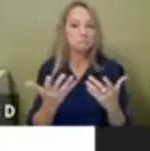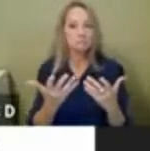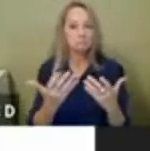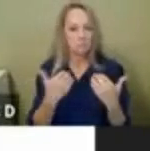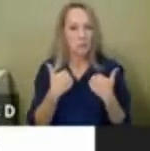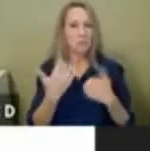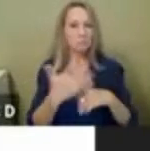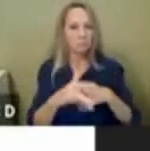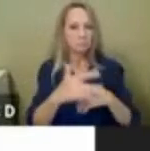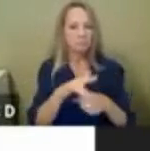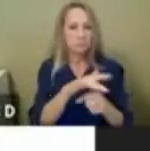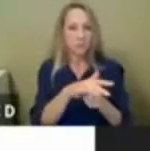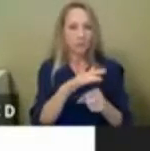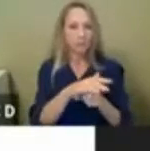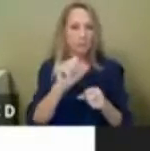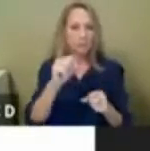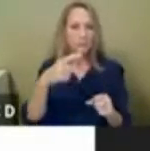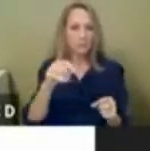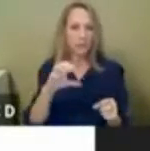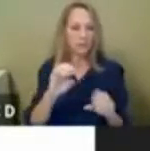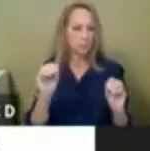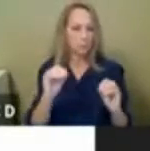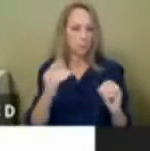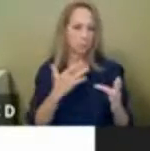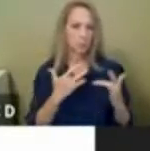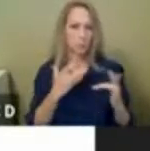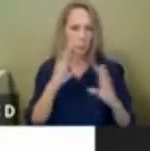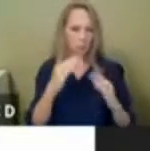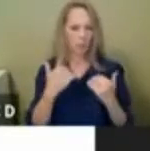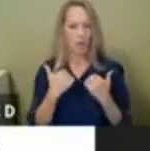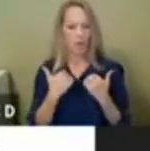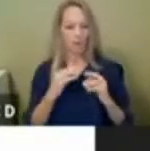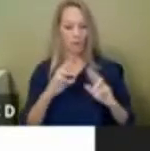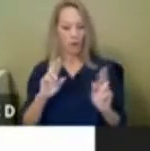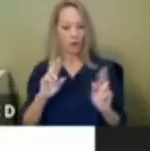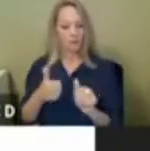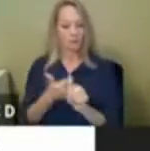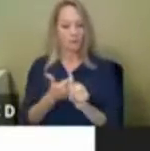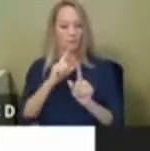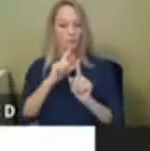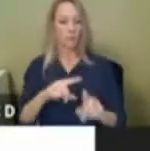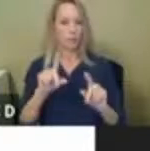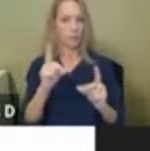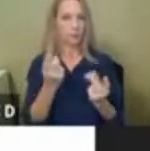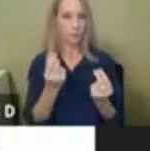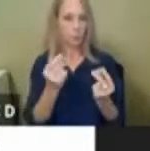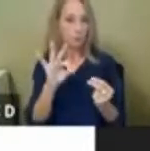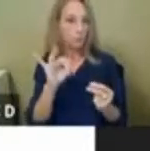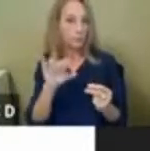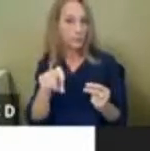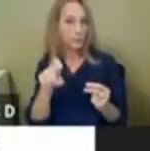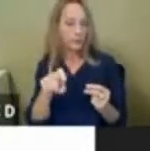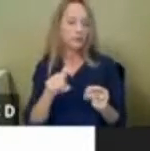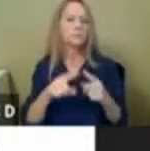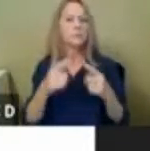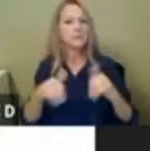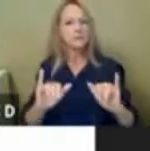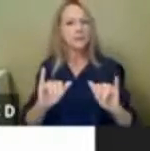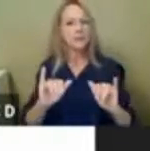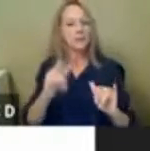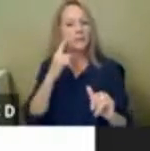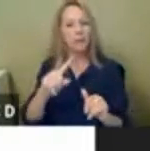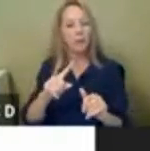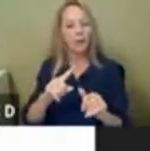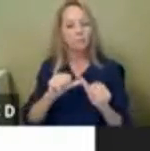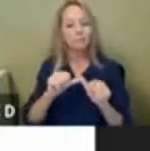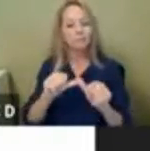all have a plan to address that. One thing we do have to keep in mind is that long-term care facilities,